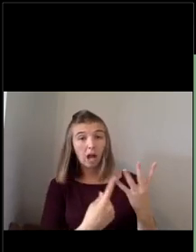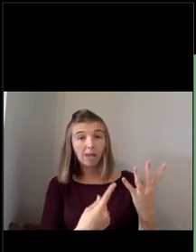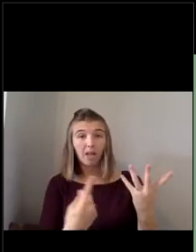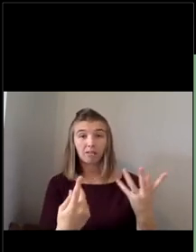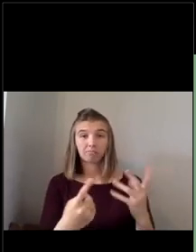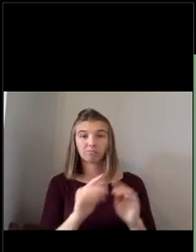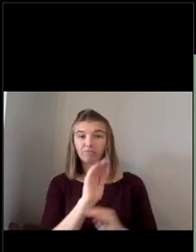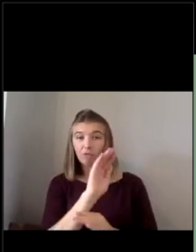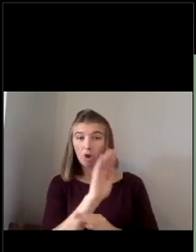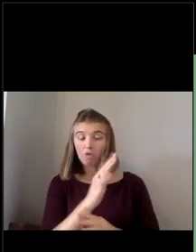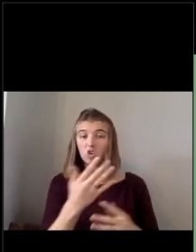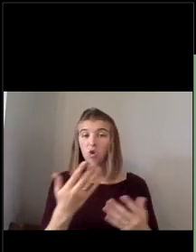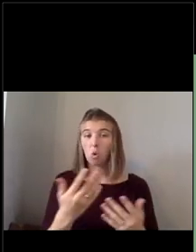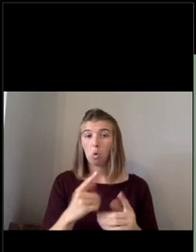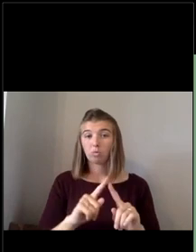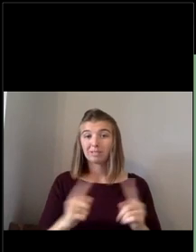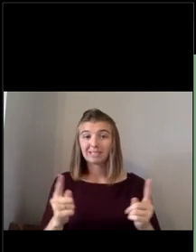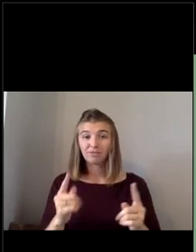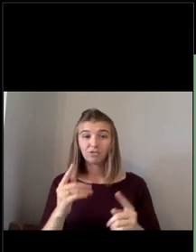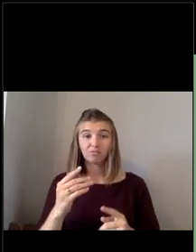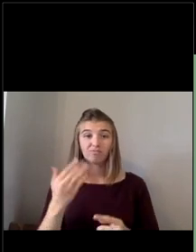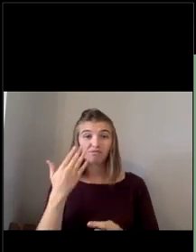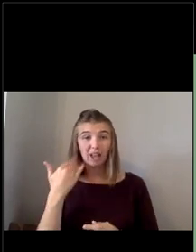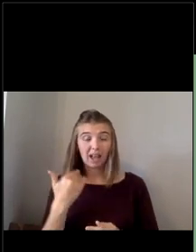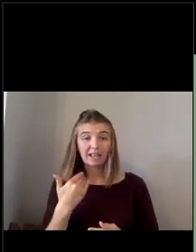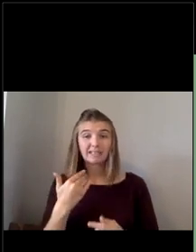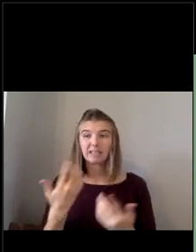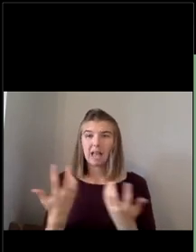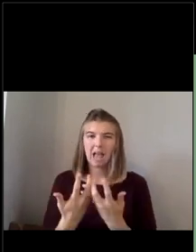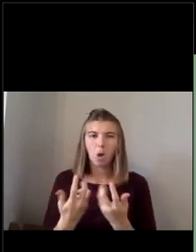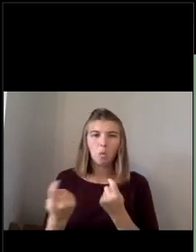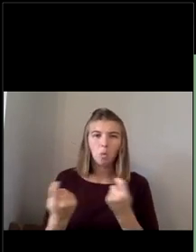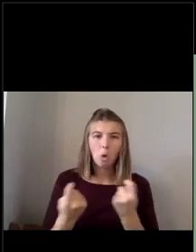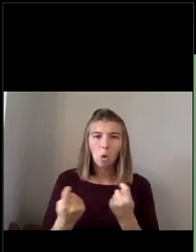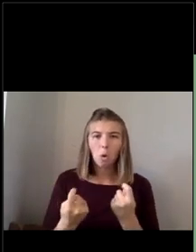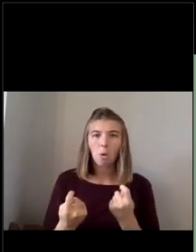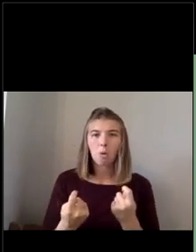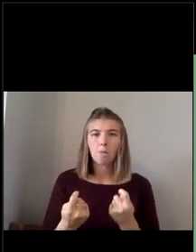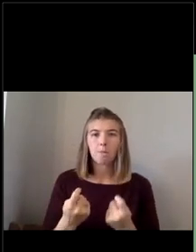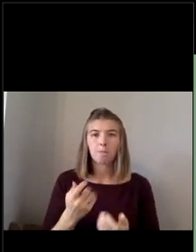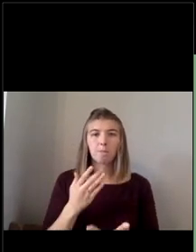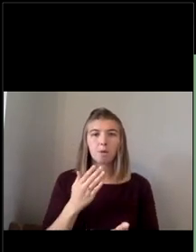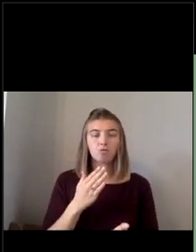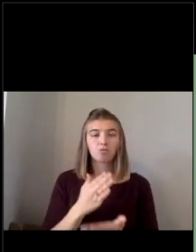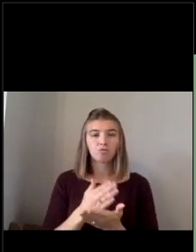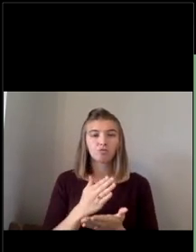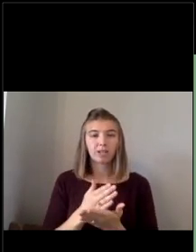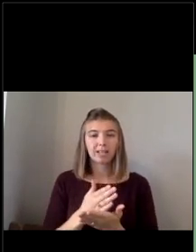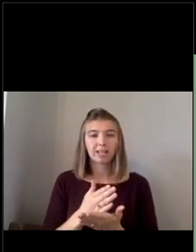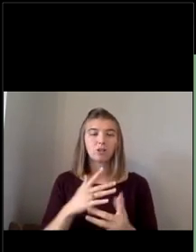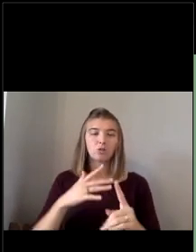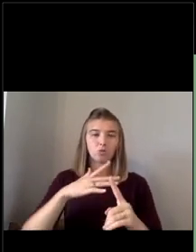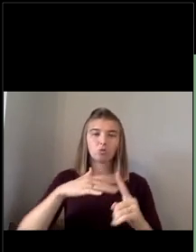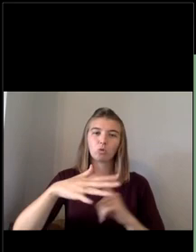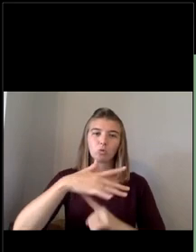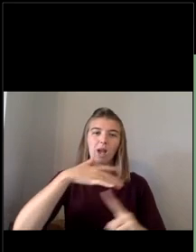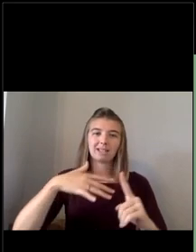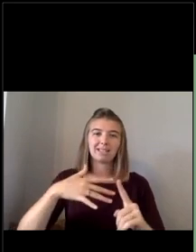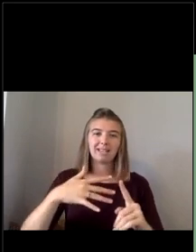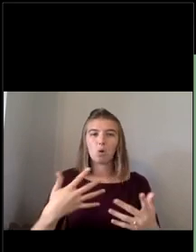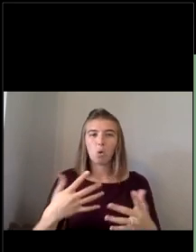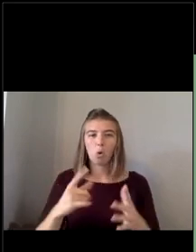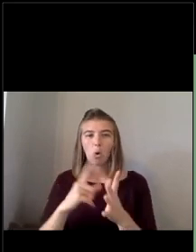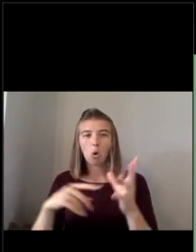category or the BAME category, the way they have coped mainly is through sites and clubs. But often it's quite